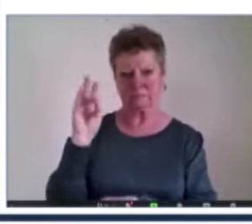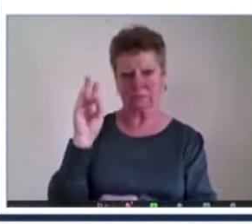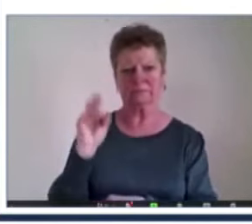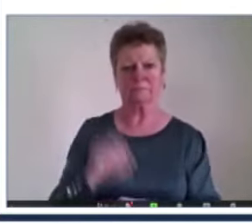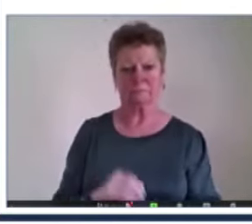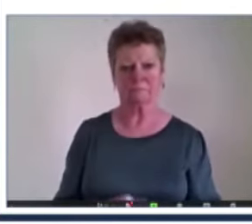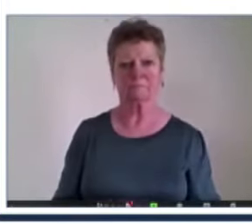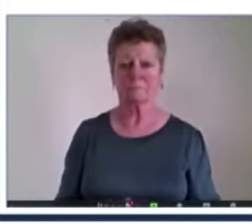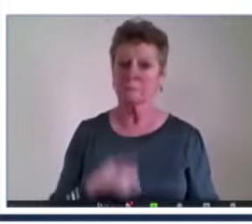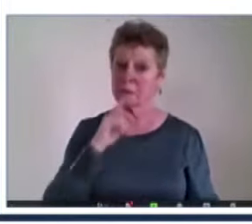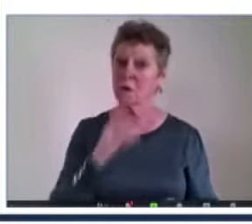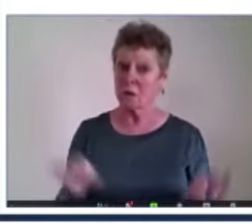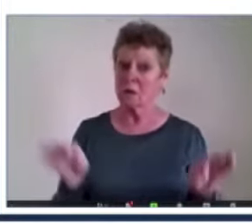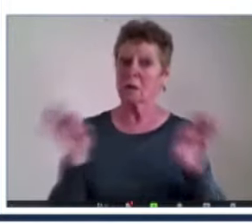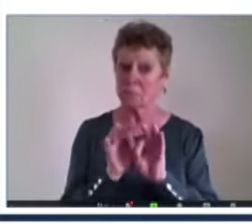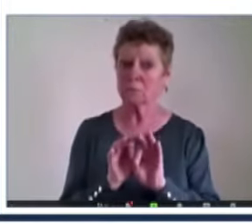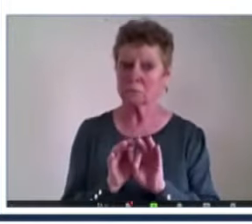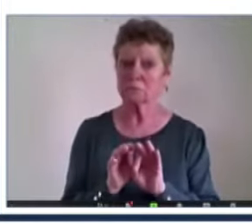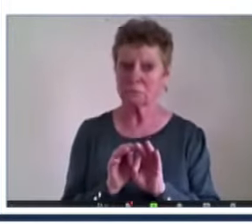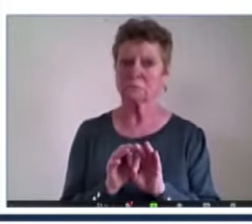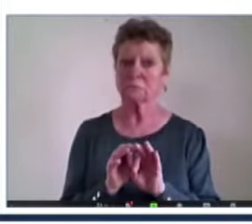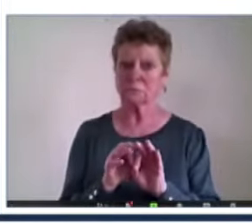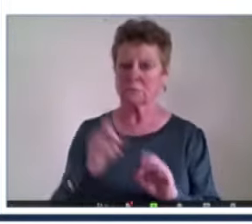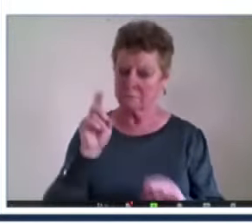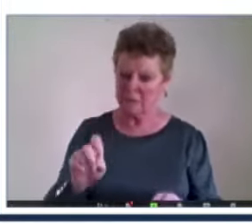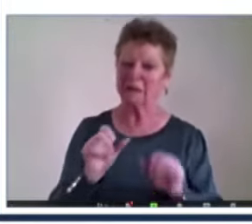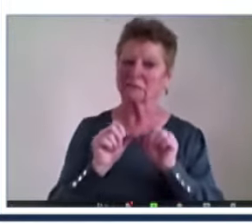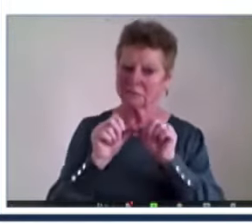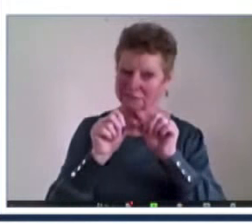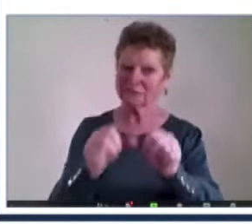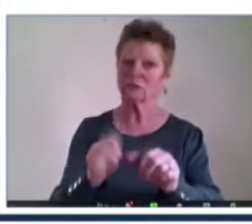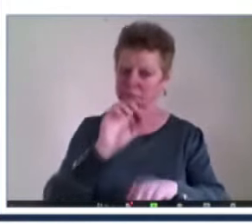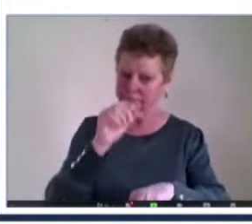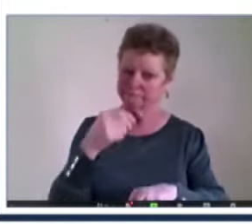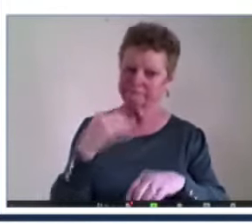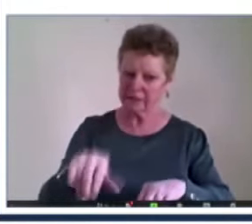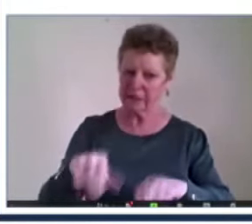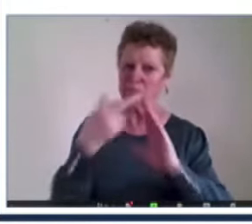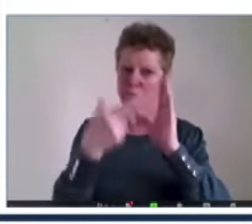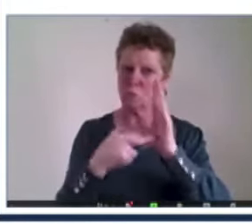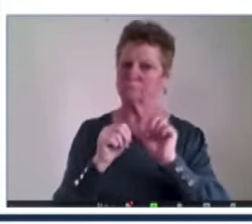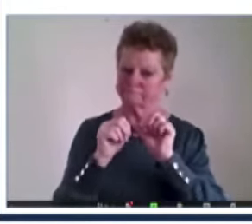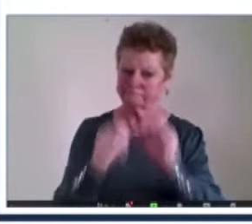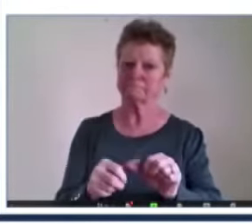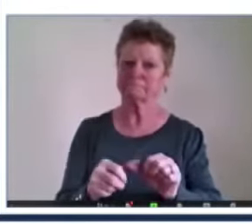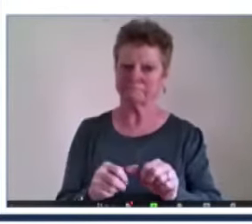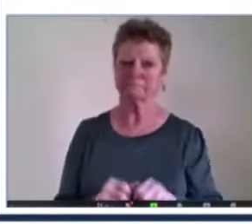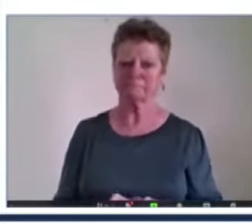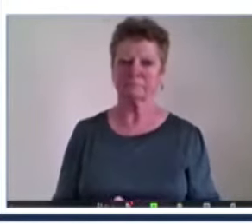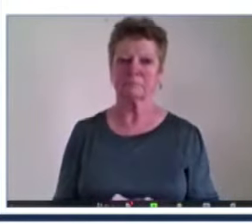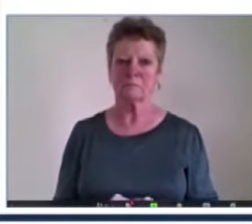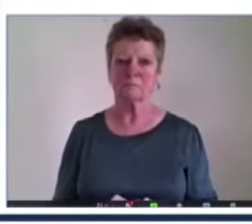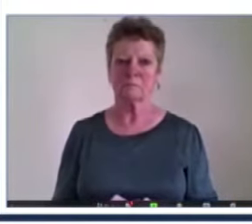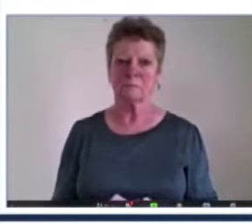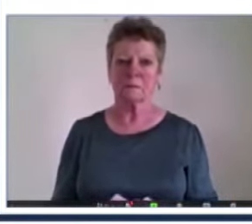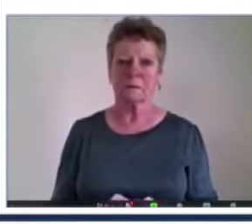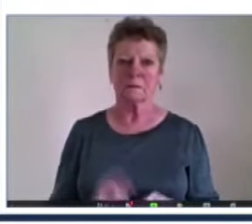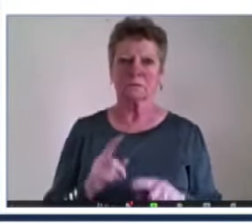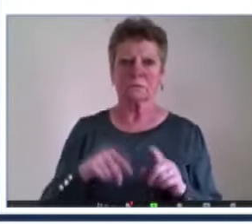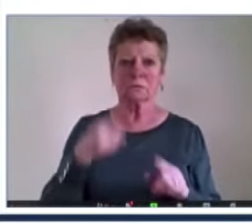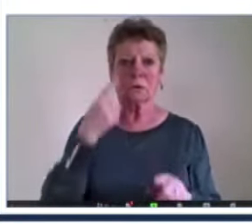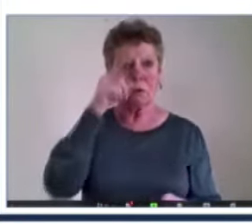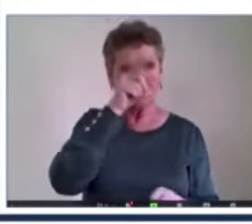very important public health measures that need to stay in place for some time yet. So the most important actions that individual